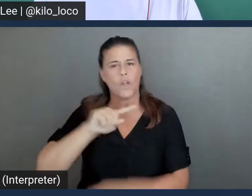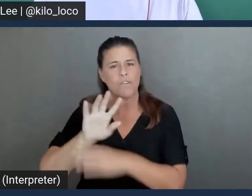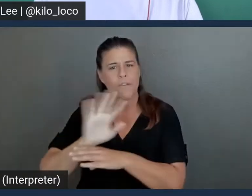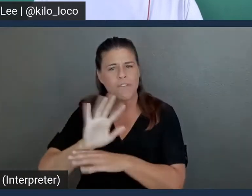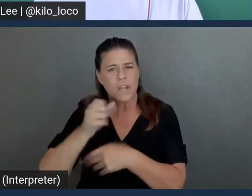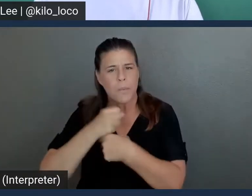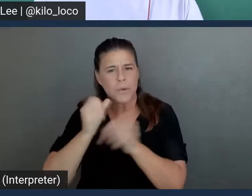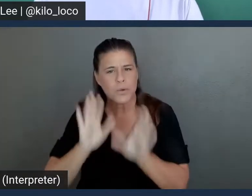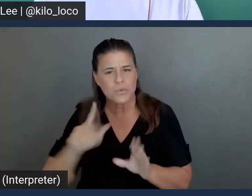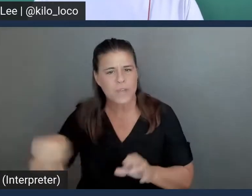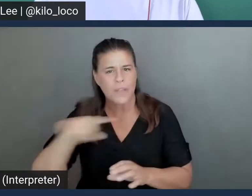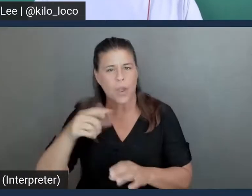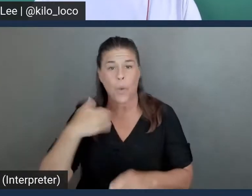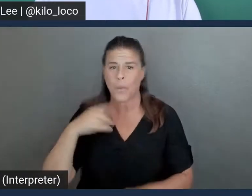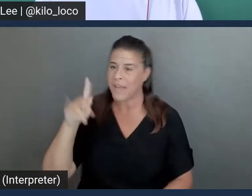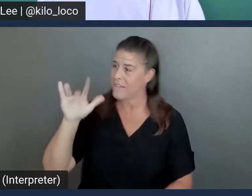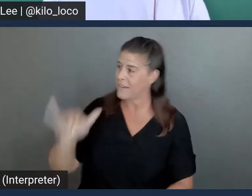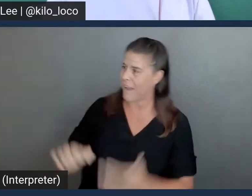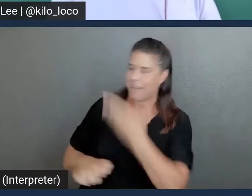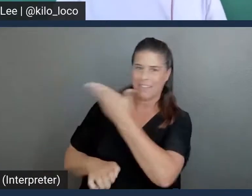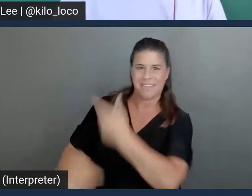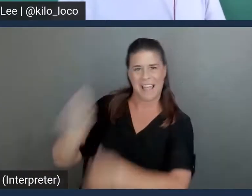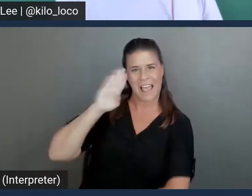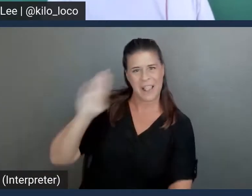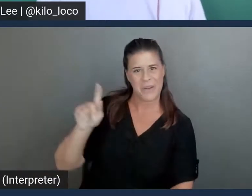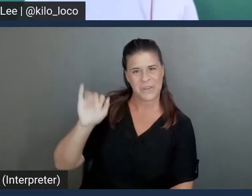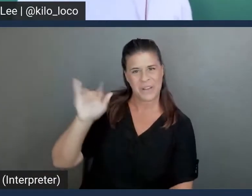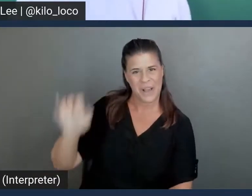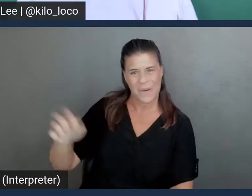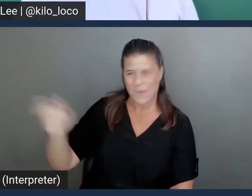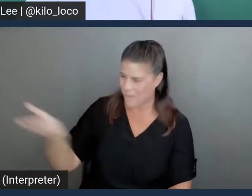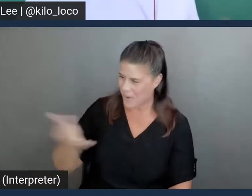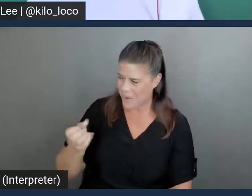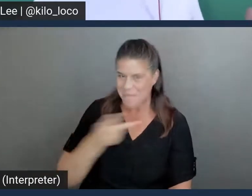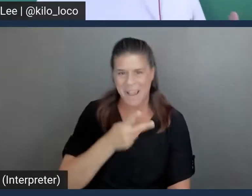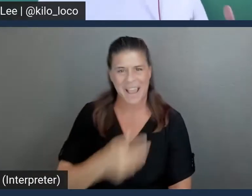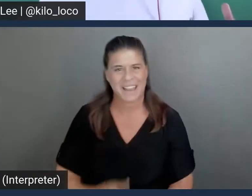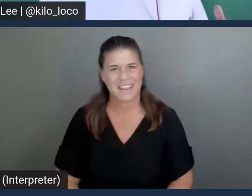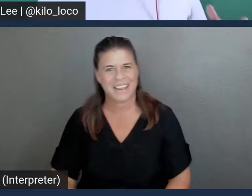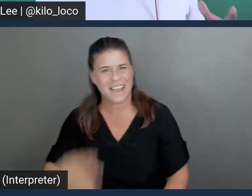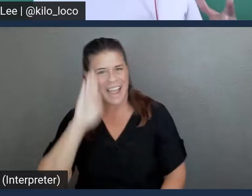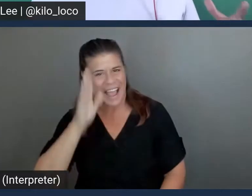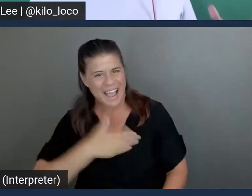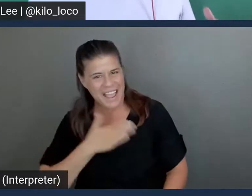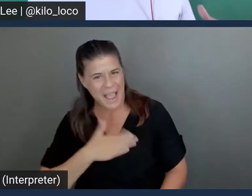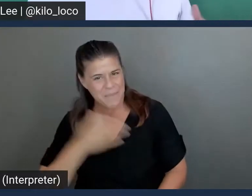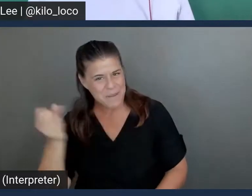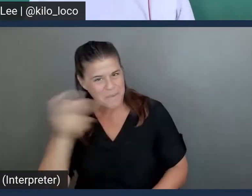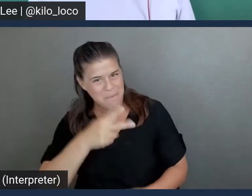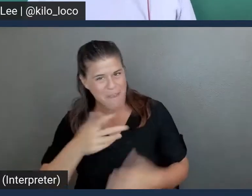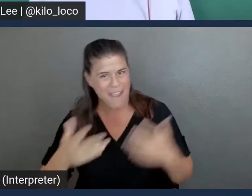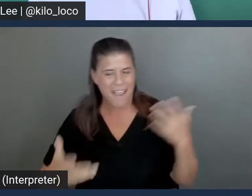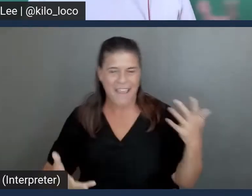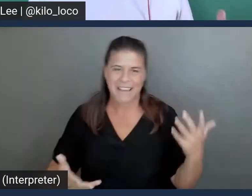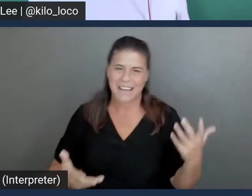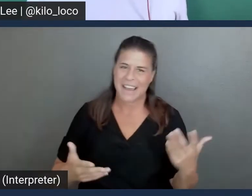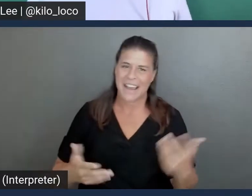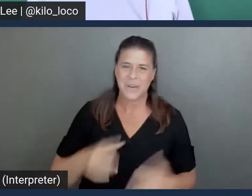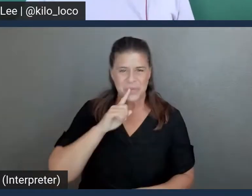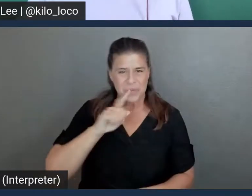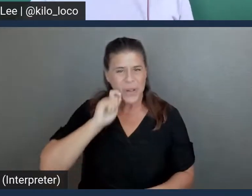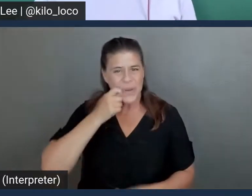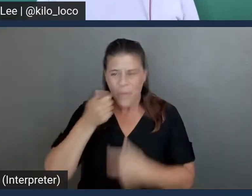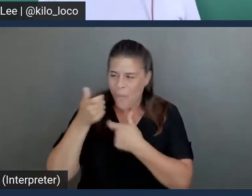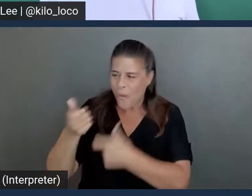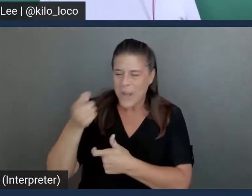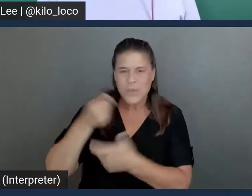producers, we have Kyle here. Hello, Kyle. Welcome back. Hey, happy to be back. Yeah, it was really cool watching what you